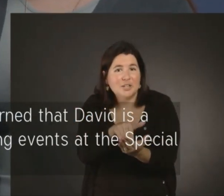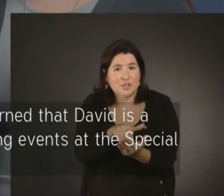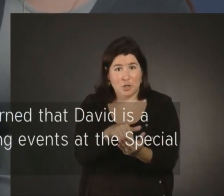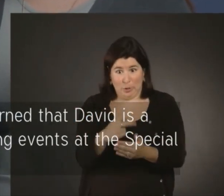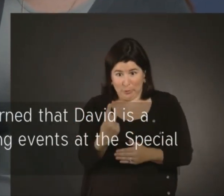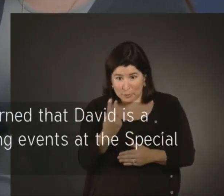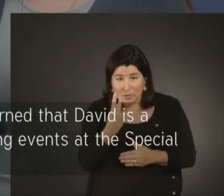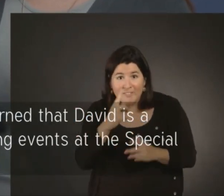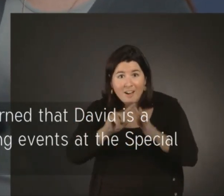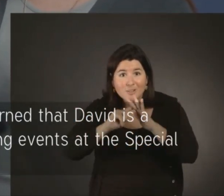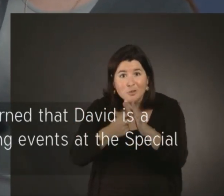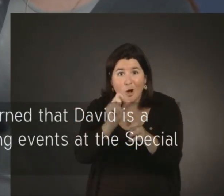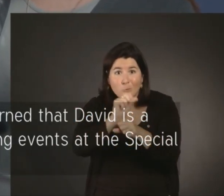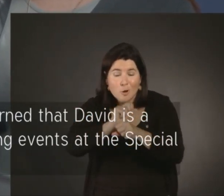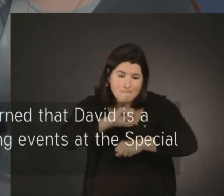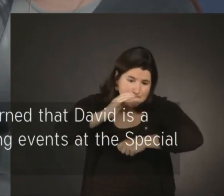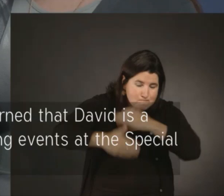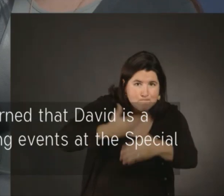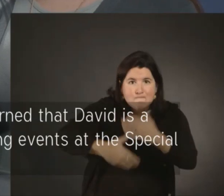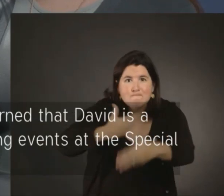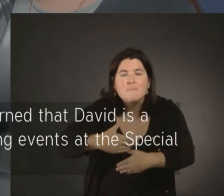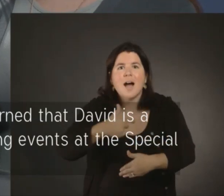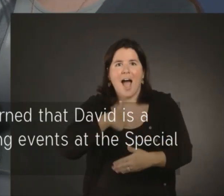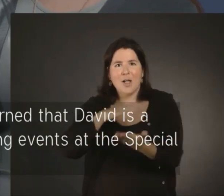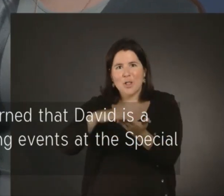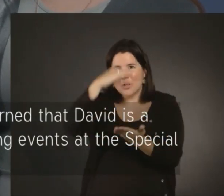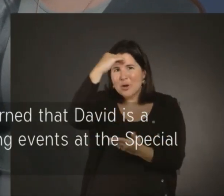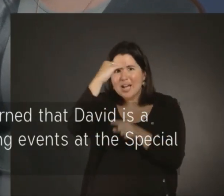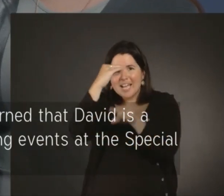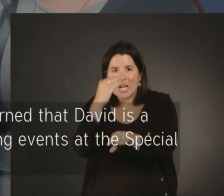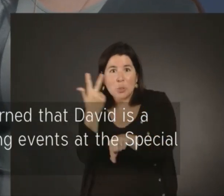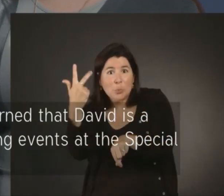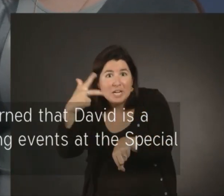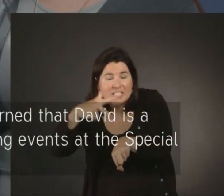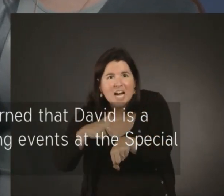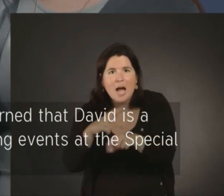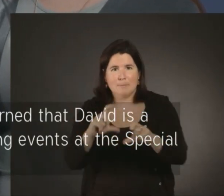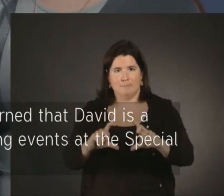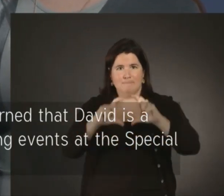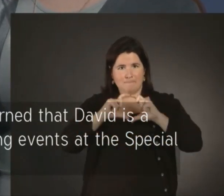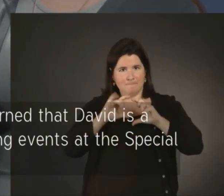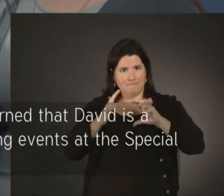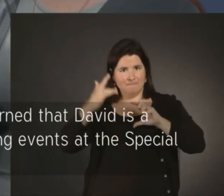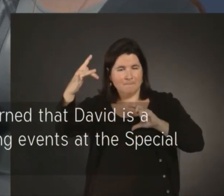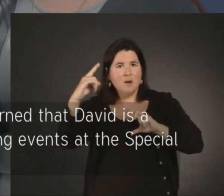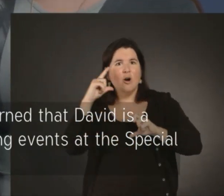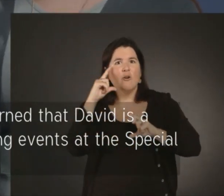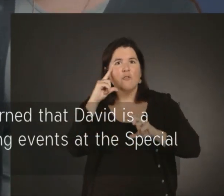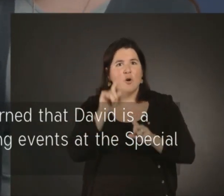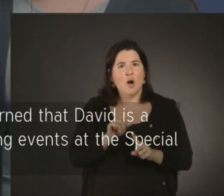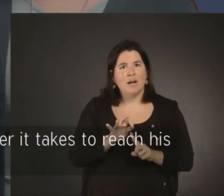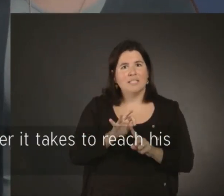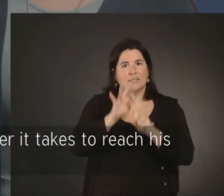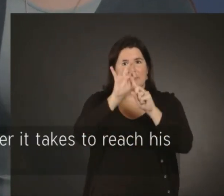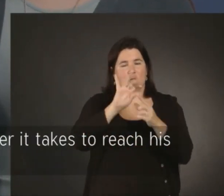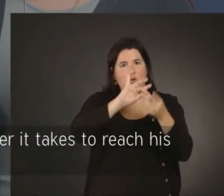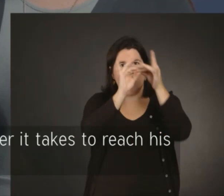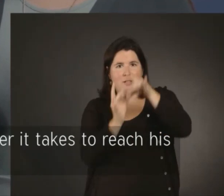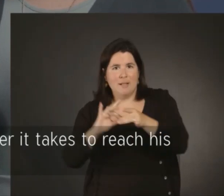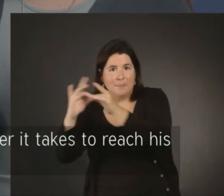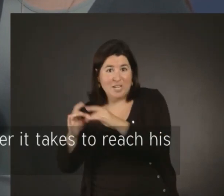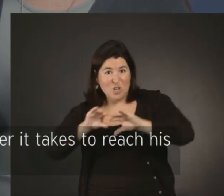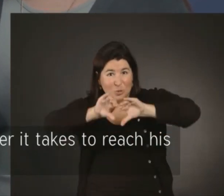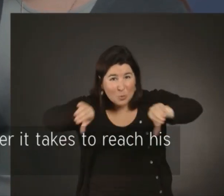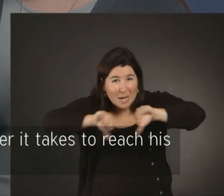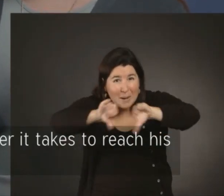I soon learned that David is a 3-time medal winner in various swimming events at the Special Olympics. I knew